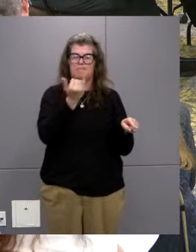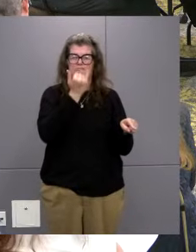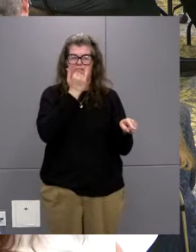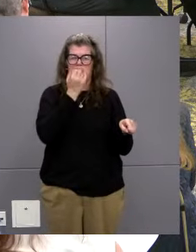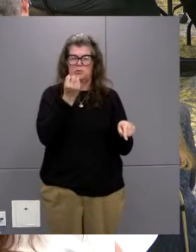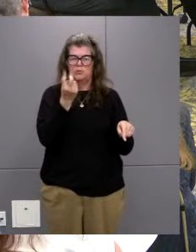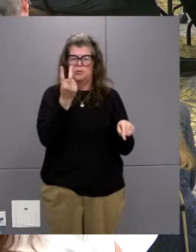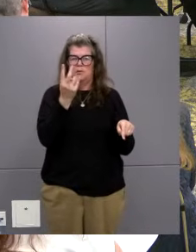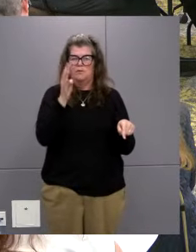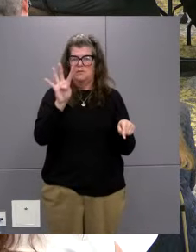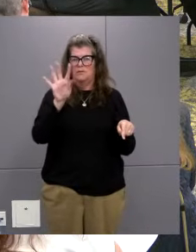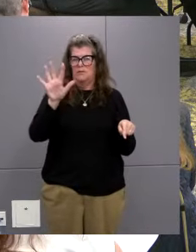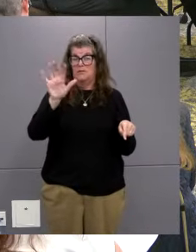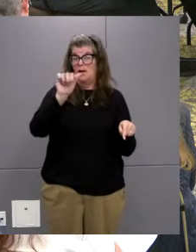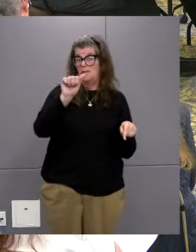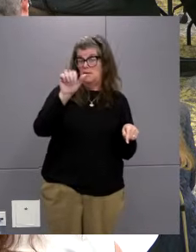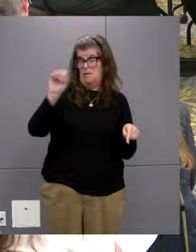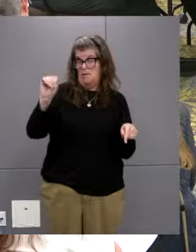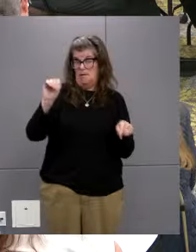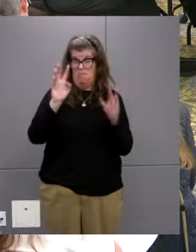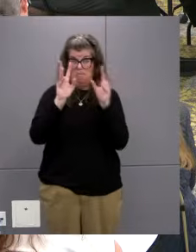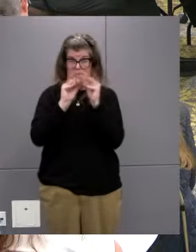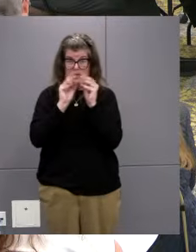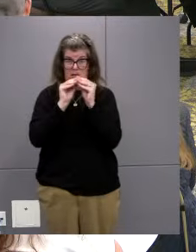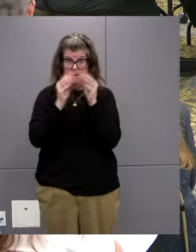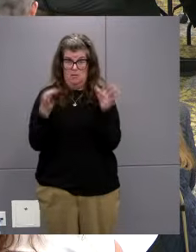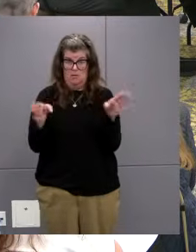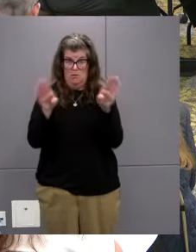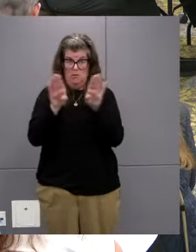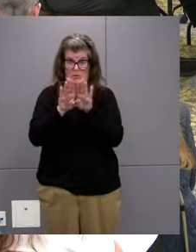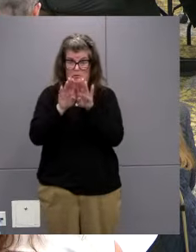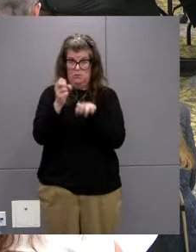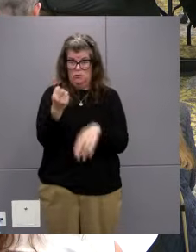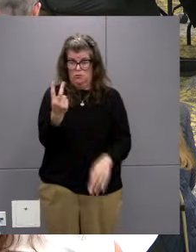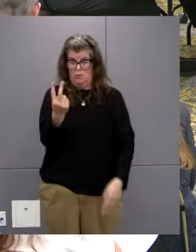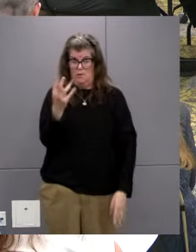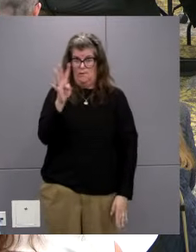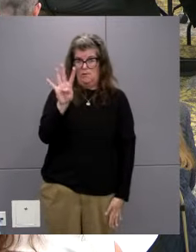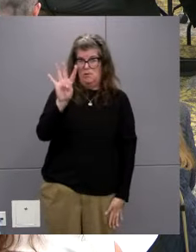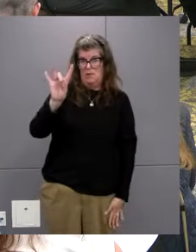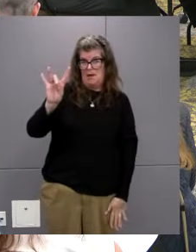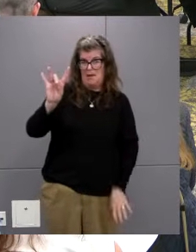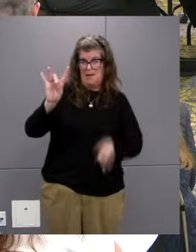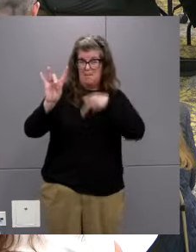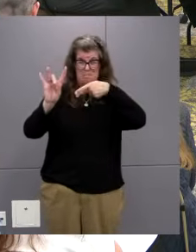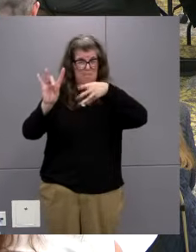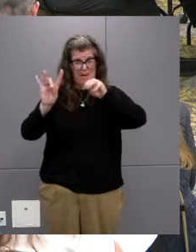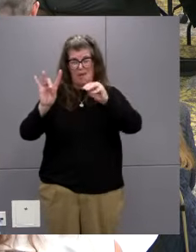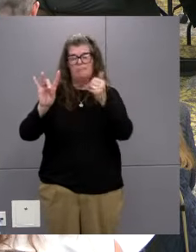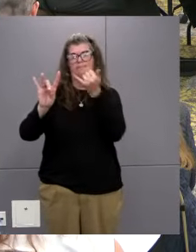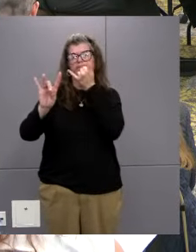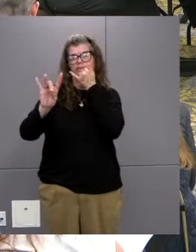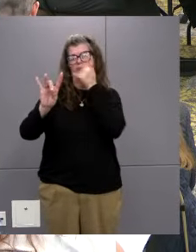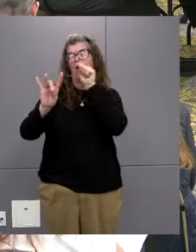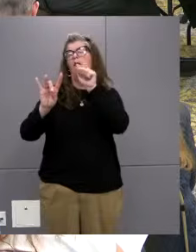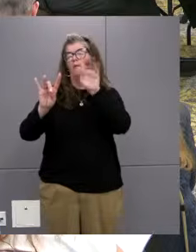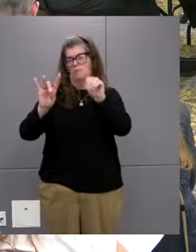that the meeting adjourned at 12:48 p.m. It says p.m. It should say a.m.